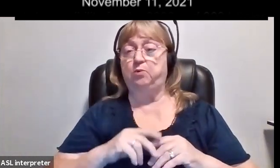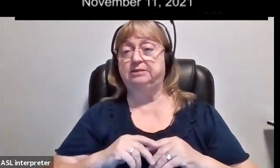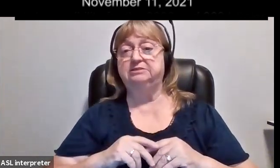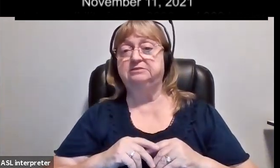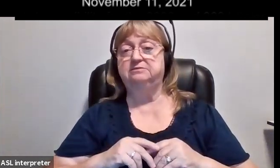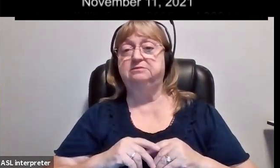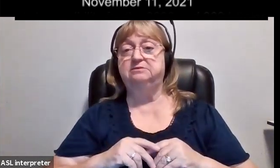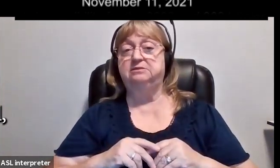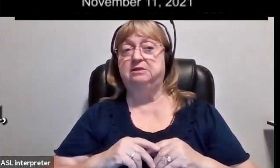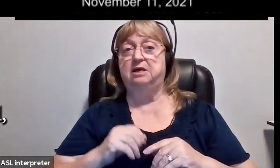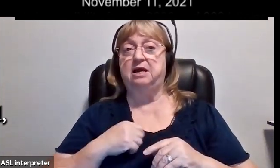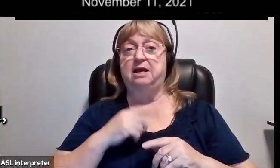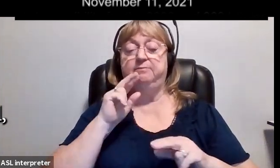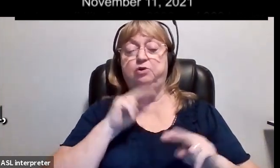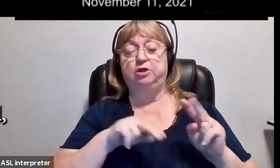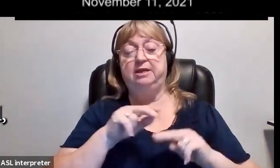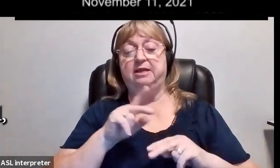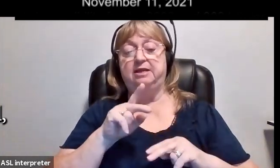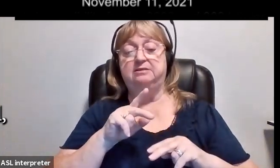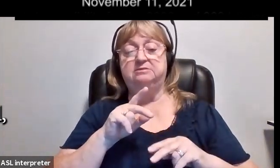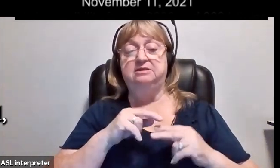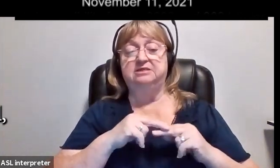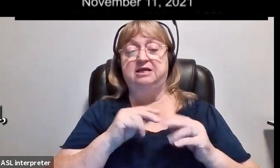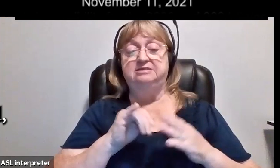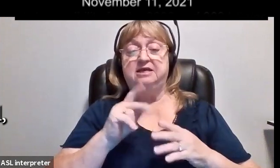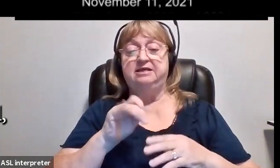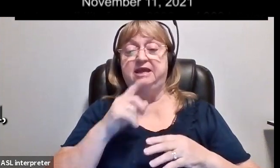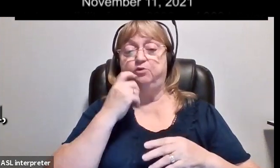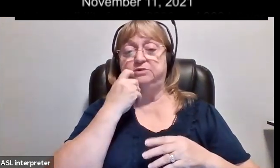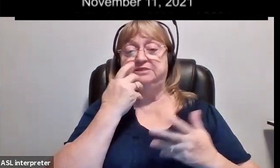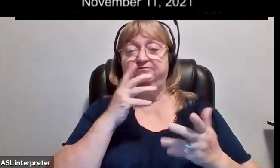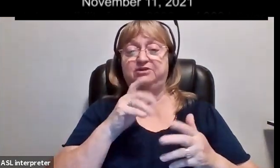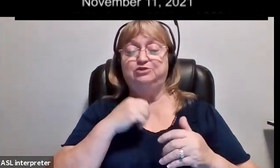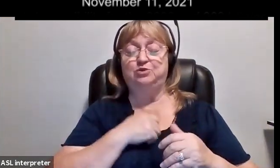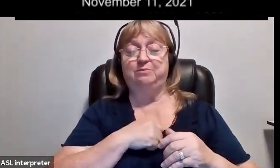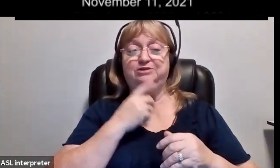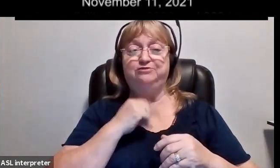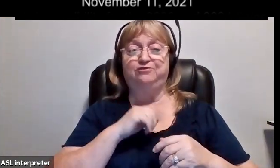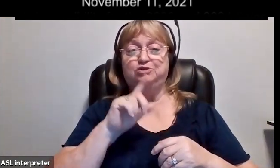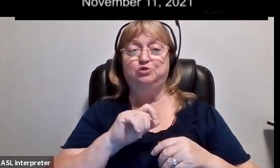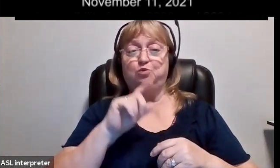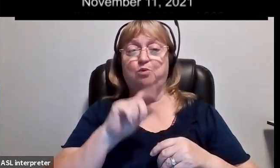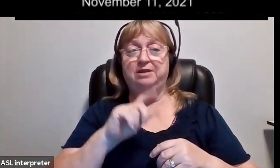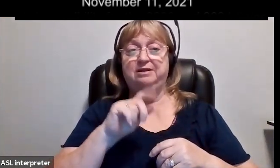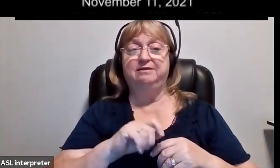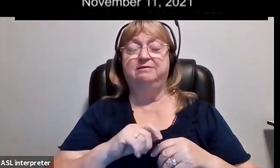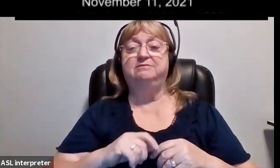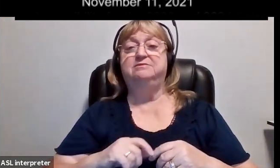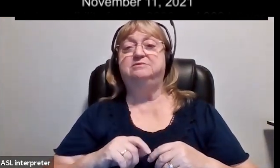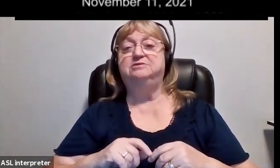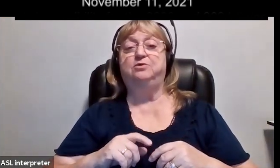I'm looking at slides that Kate has only recently finished, so apologies for the scrolling. So moving on